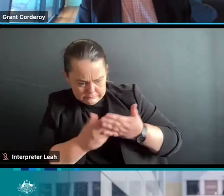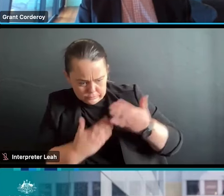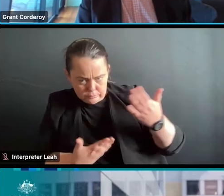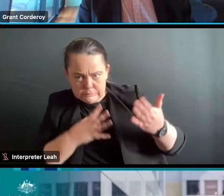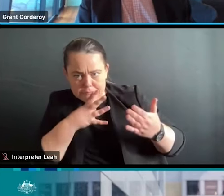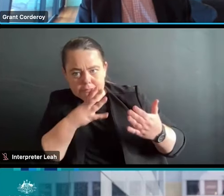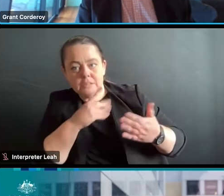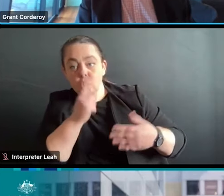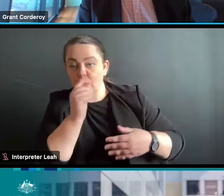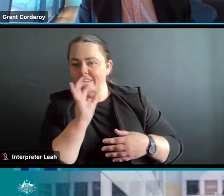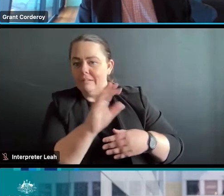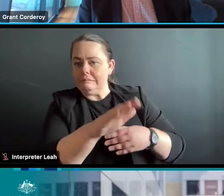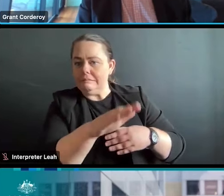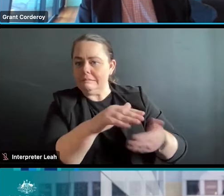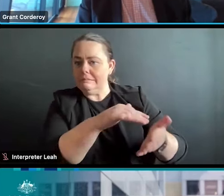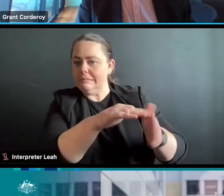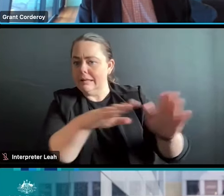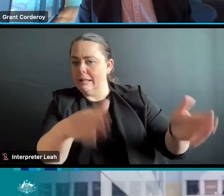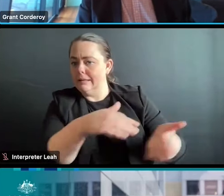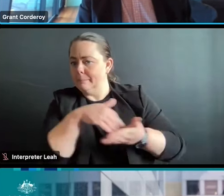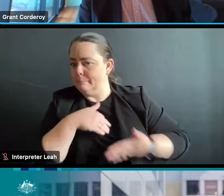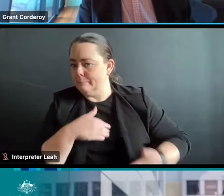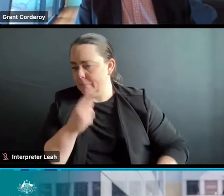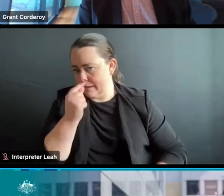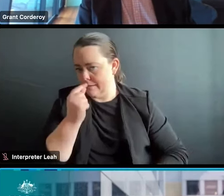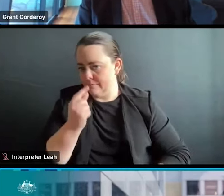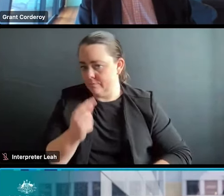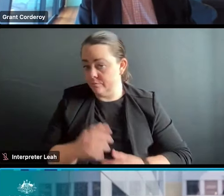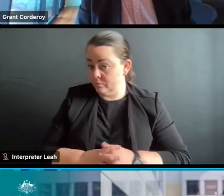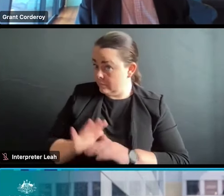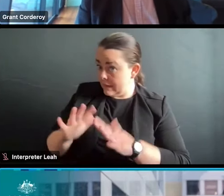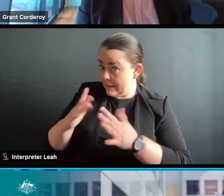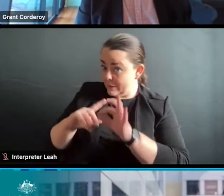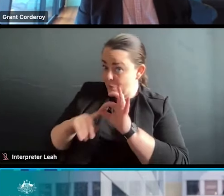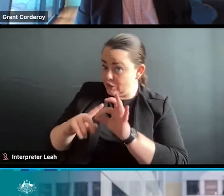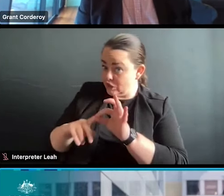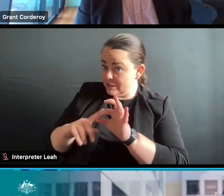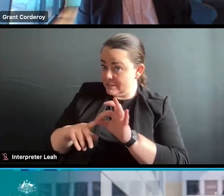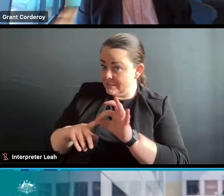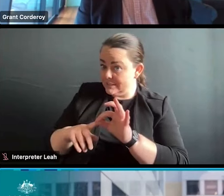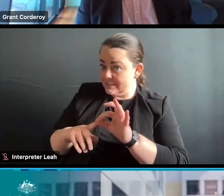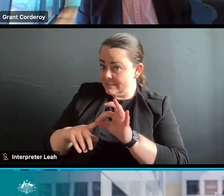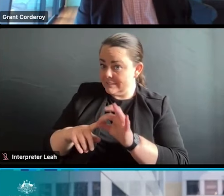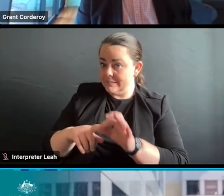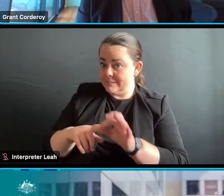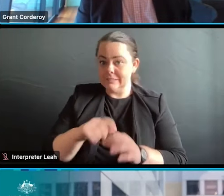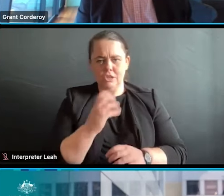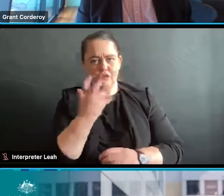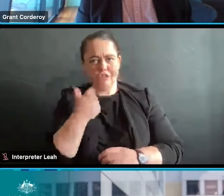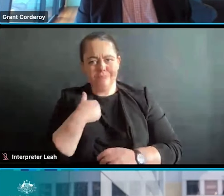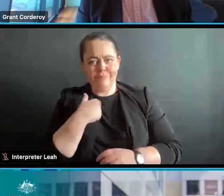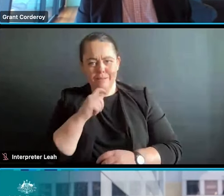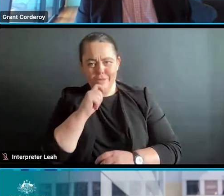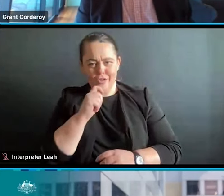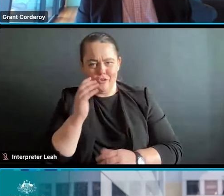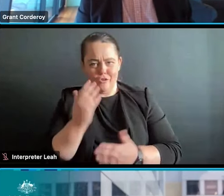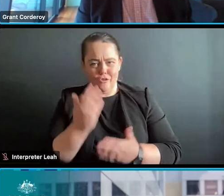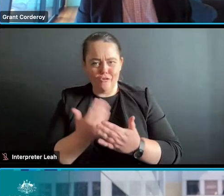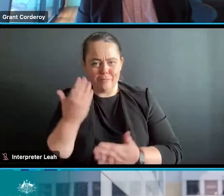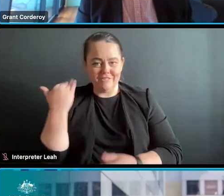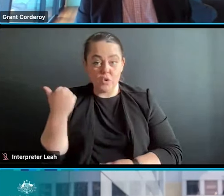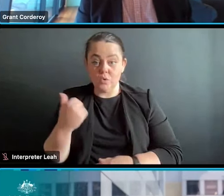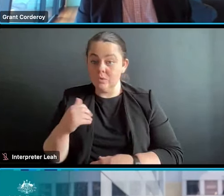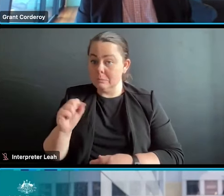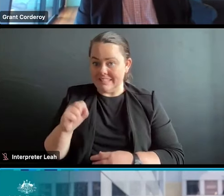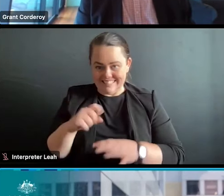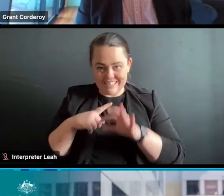in relation to these two slides? Sorry, I realised I was on mute earlier. I was saying, Grant, the questions are